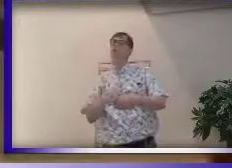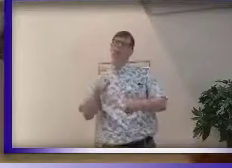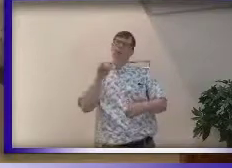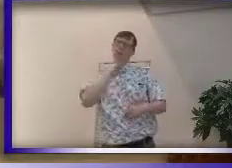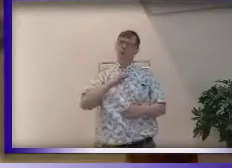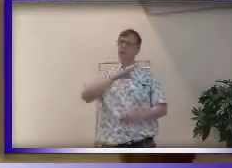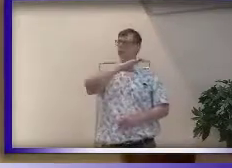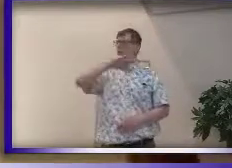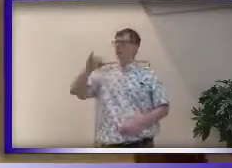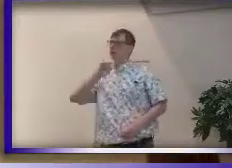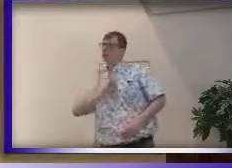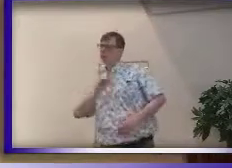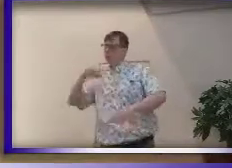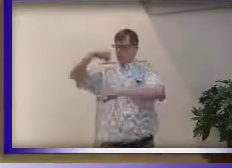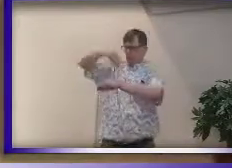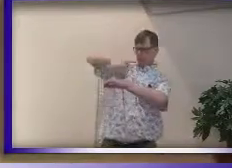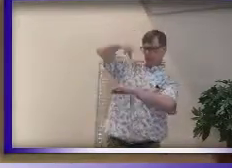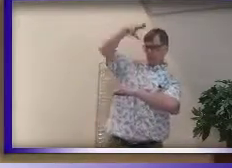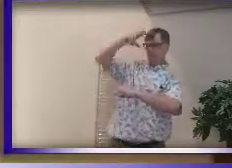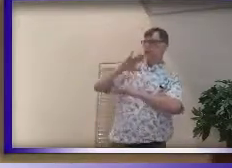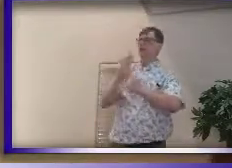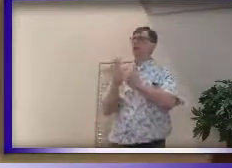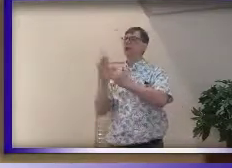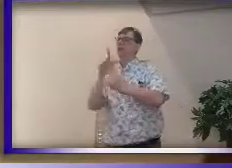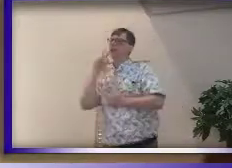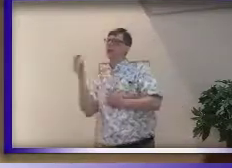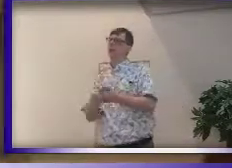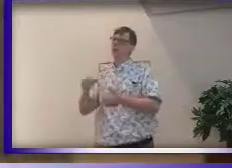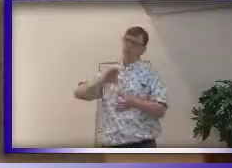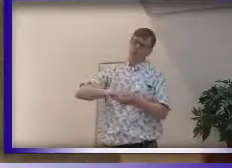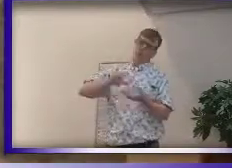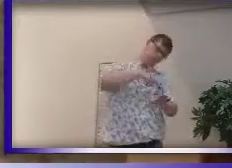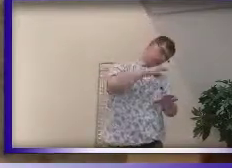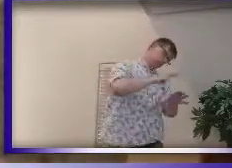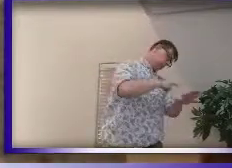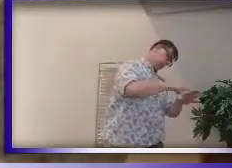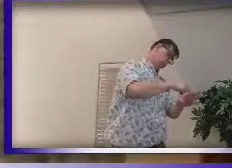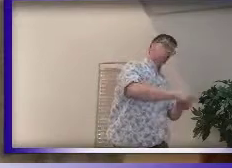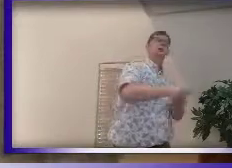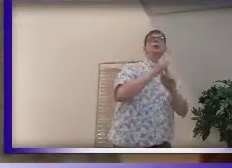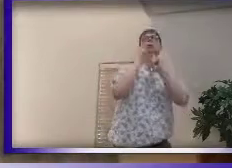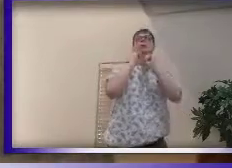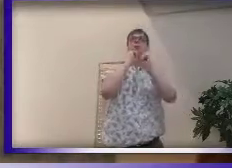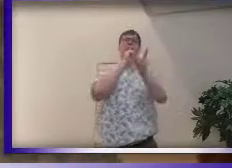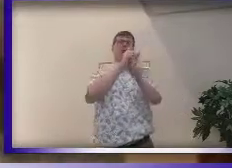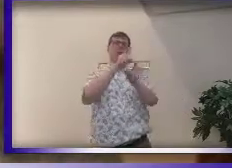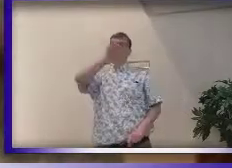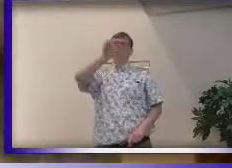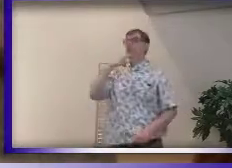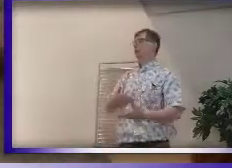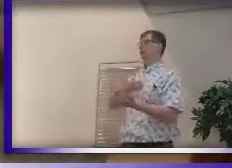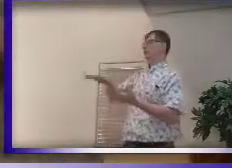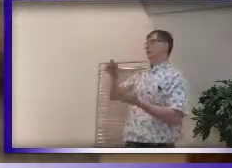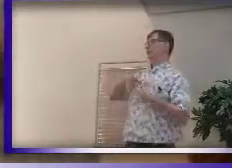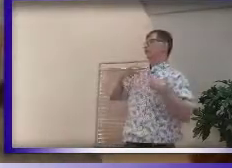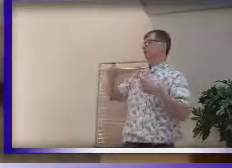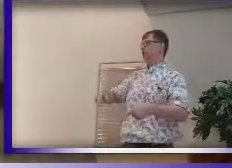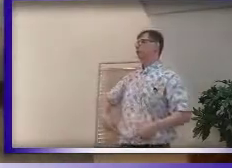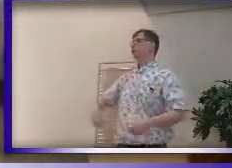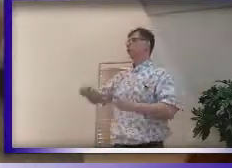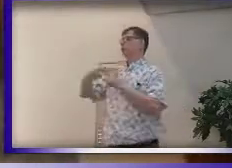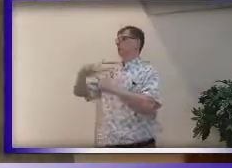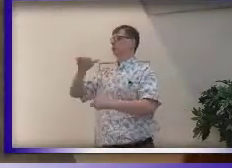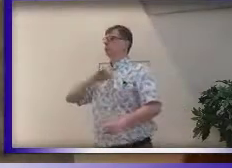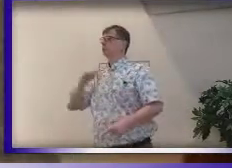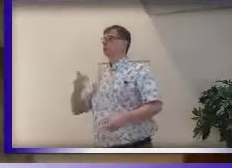And I find that over the course of the week, people will say something to me, and I know it's God speaking to me.